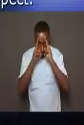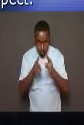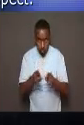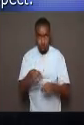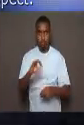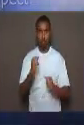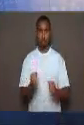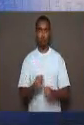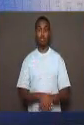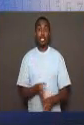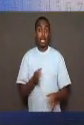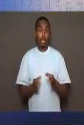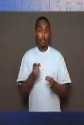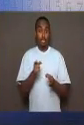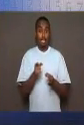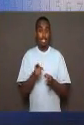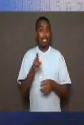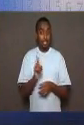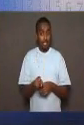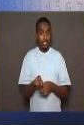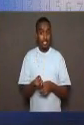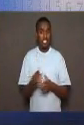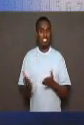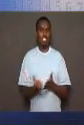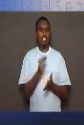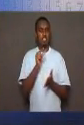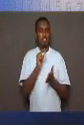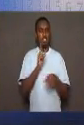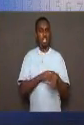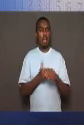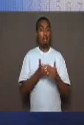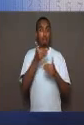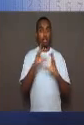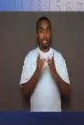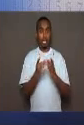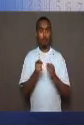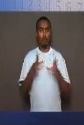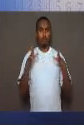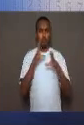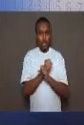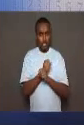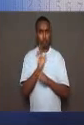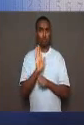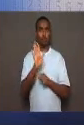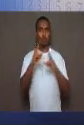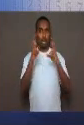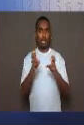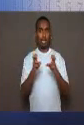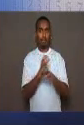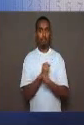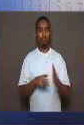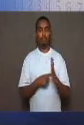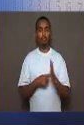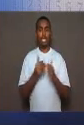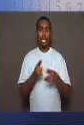respect." If you need to, take a bit of time after class to finish writing your